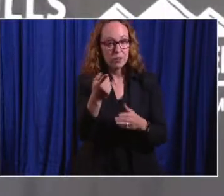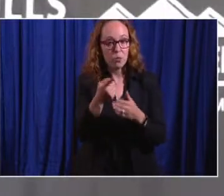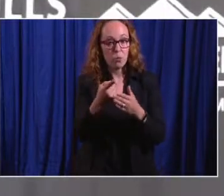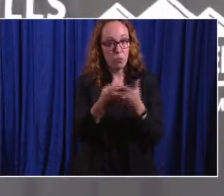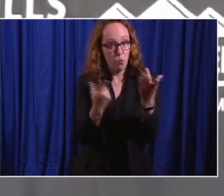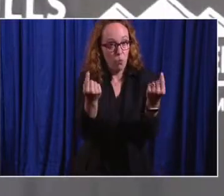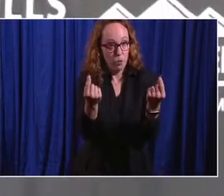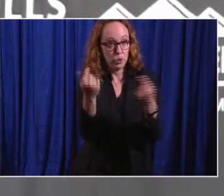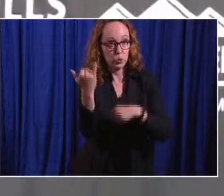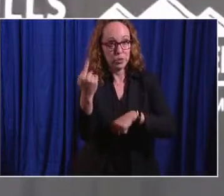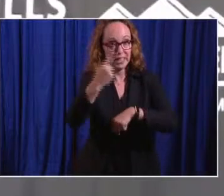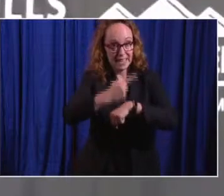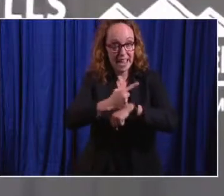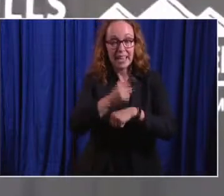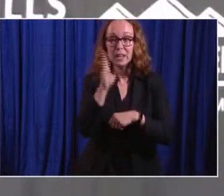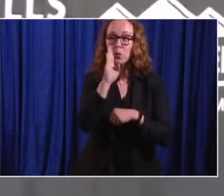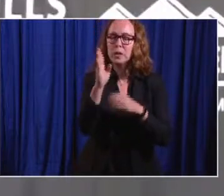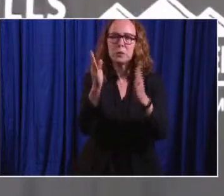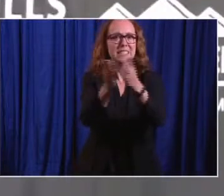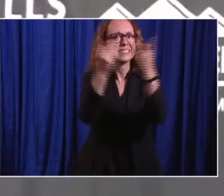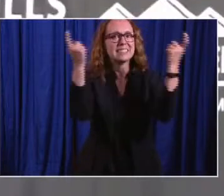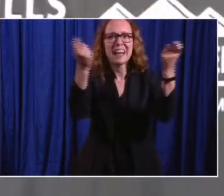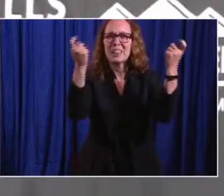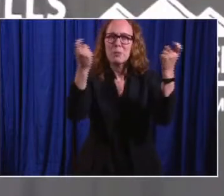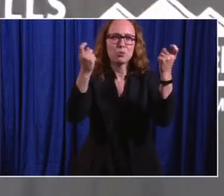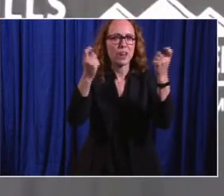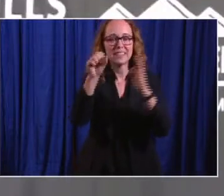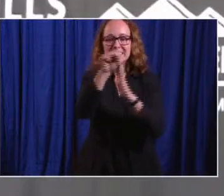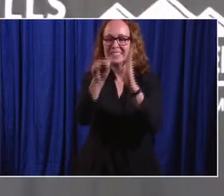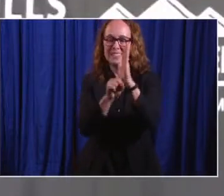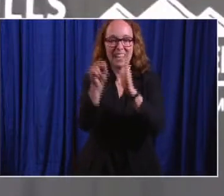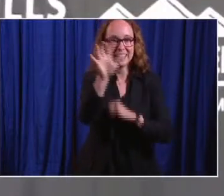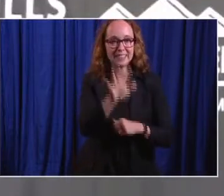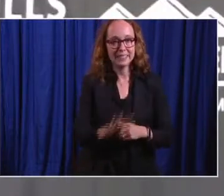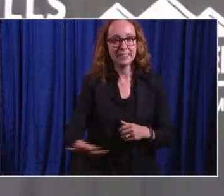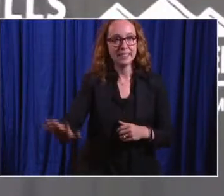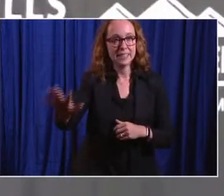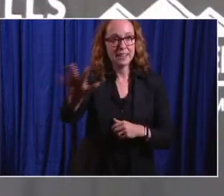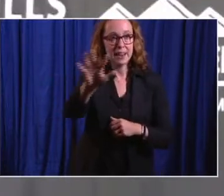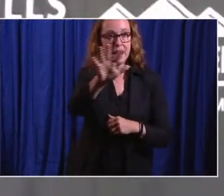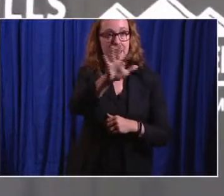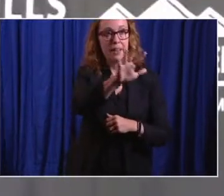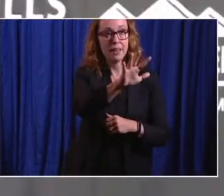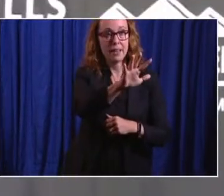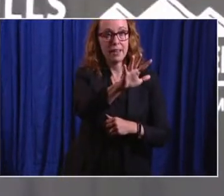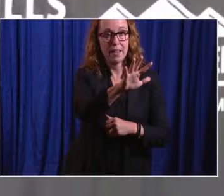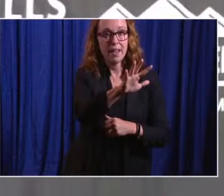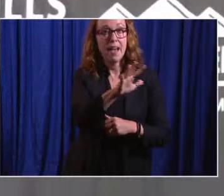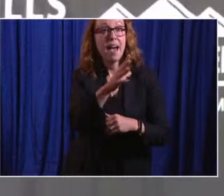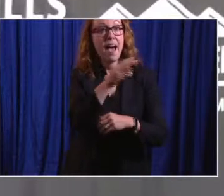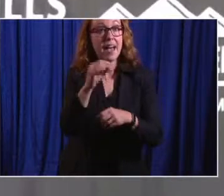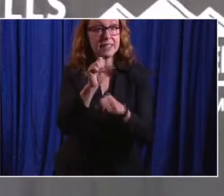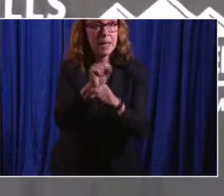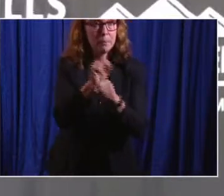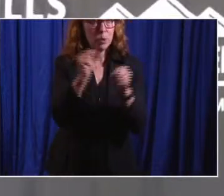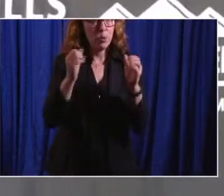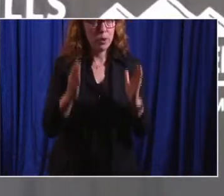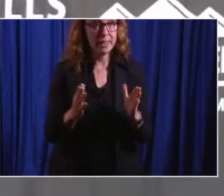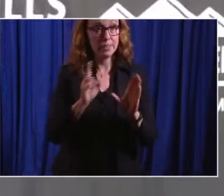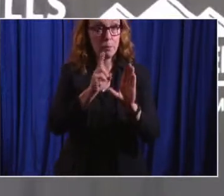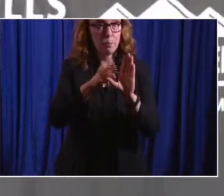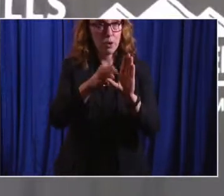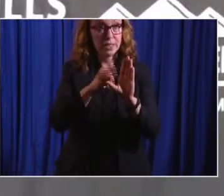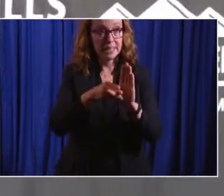week, celebrating this all across the state as employers are readily participating with the educators